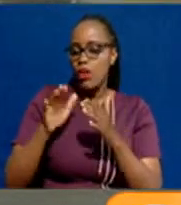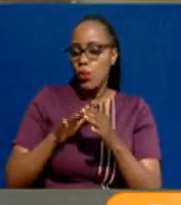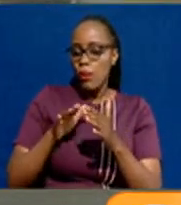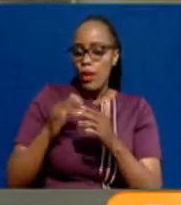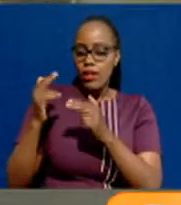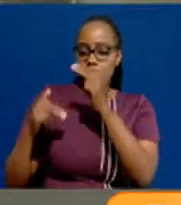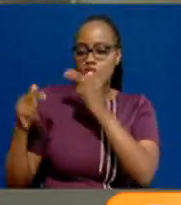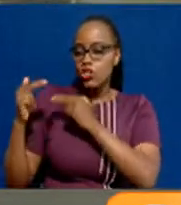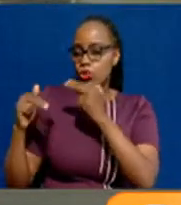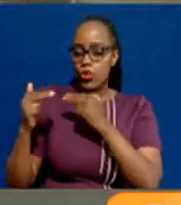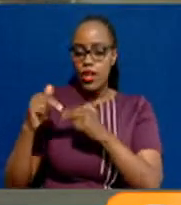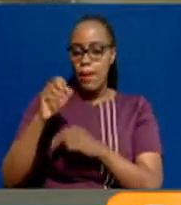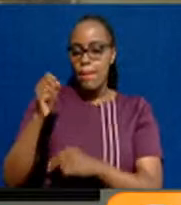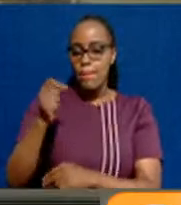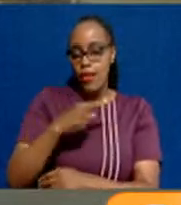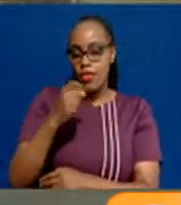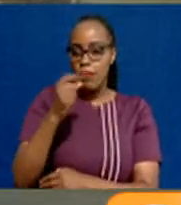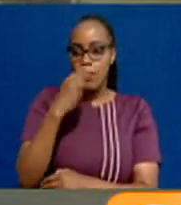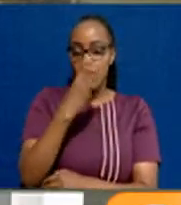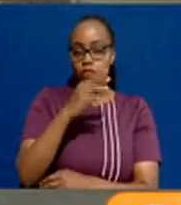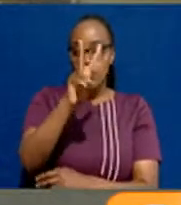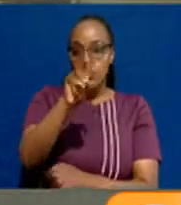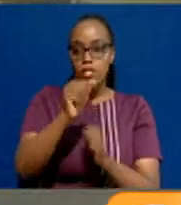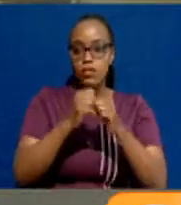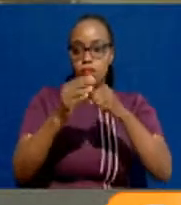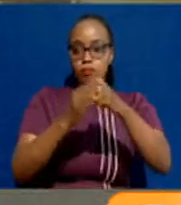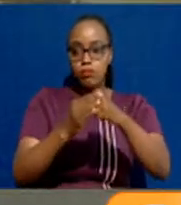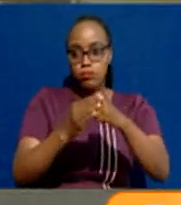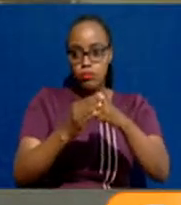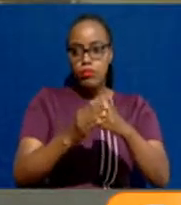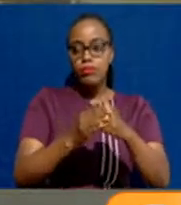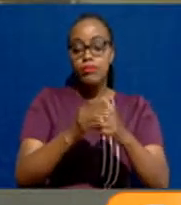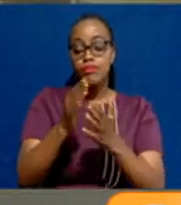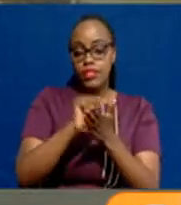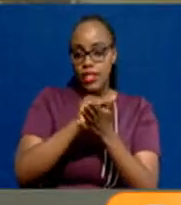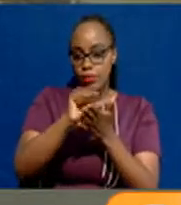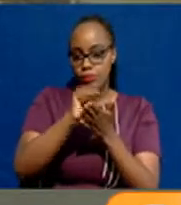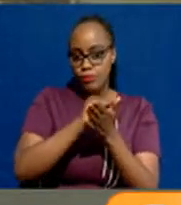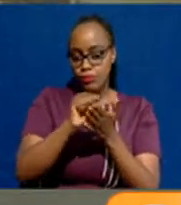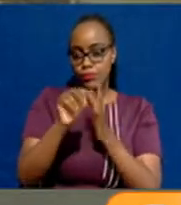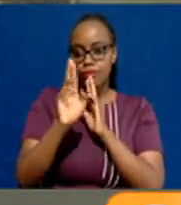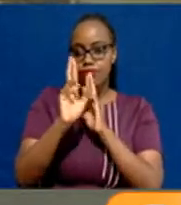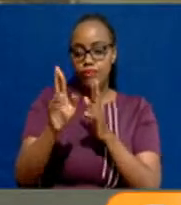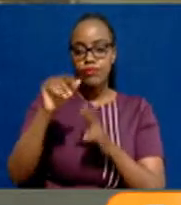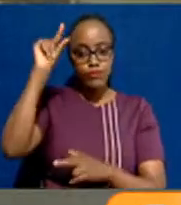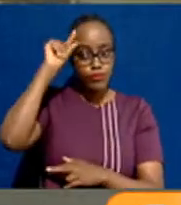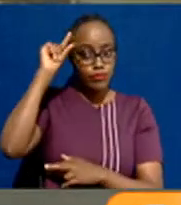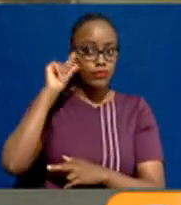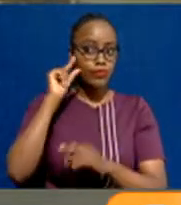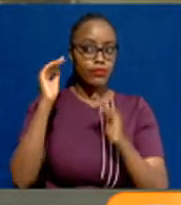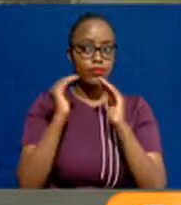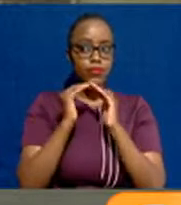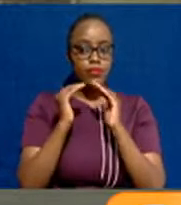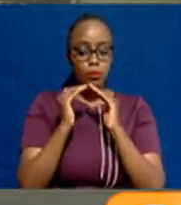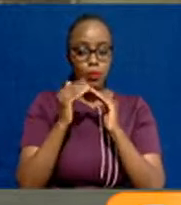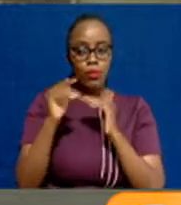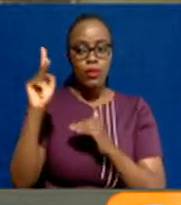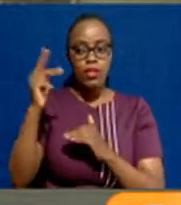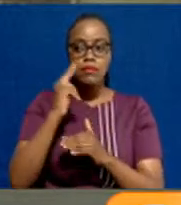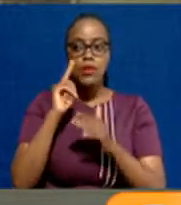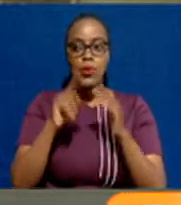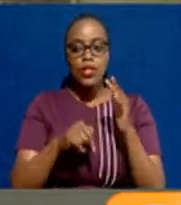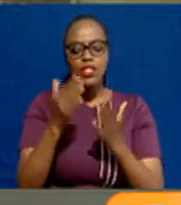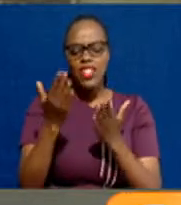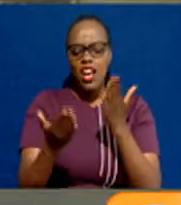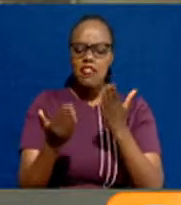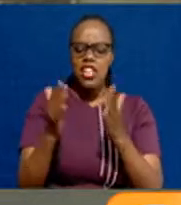which is March. Now, in 2019, Equileap published a report on gender equality in Kenya, finding that on